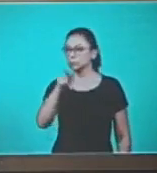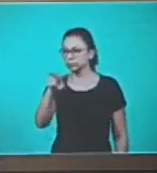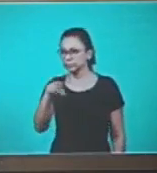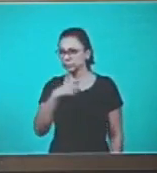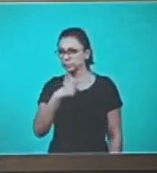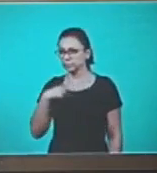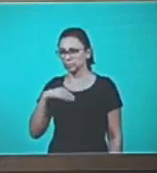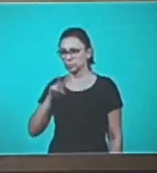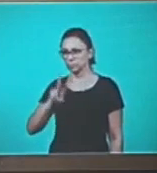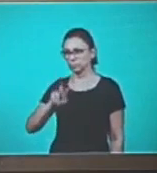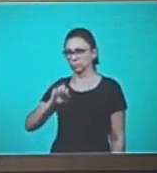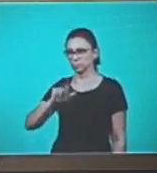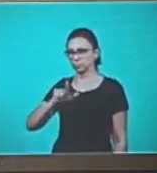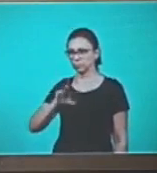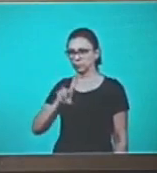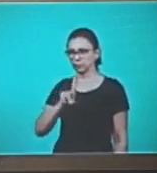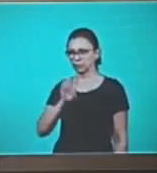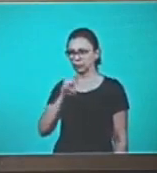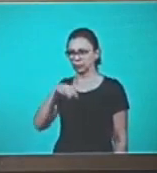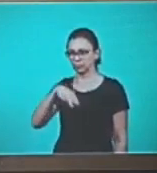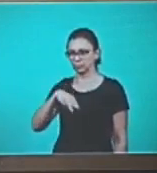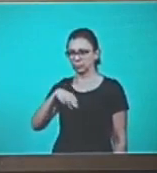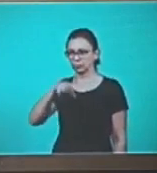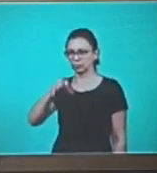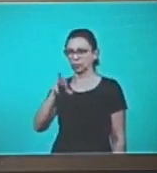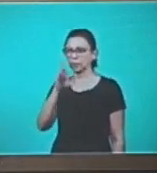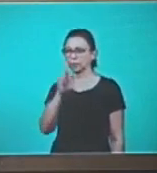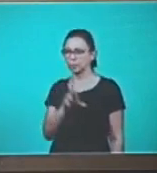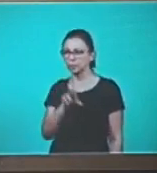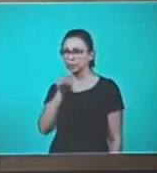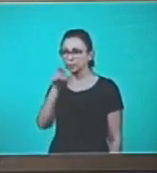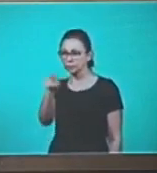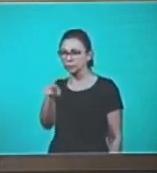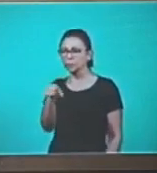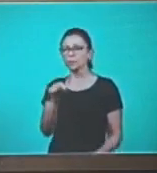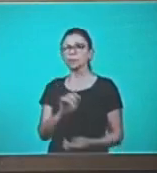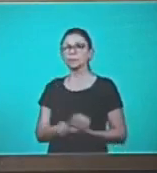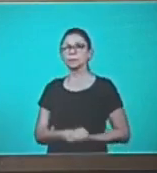14. I want you, Valdemir, to make a difference,